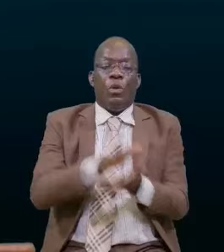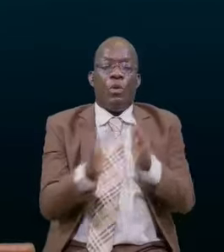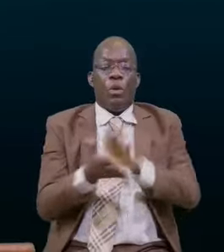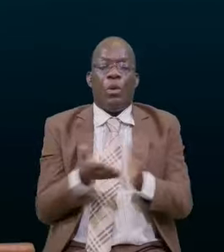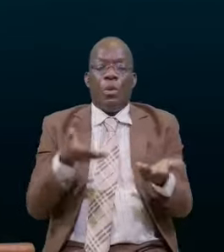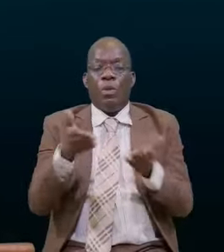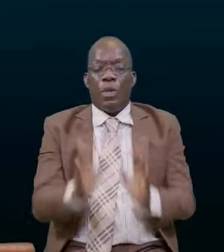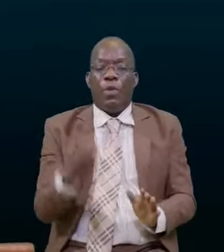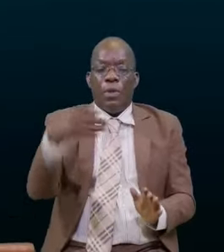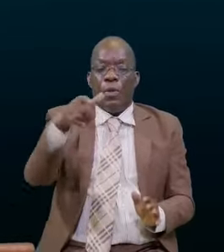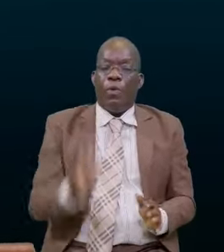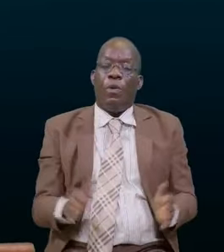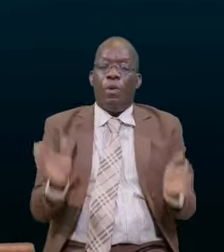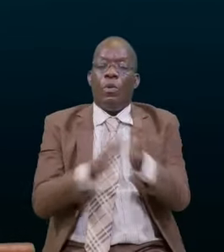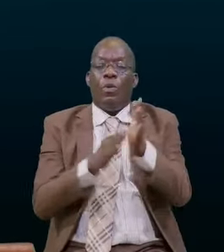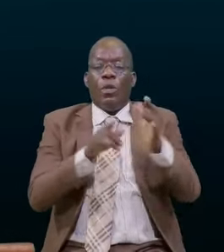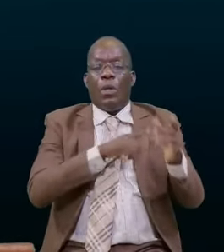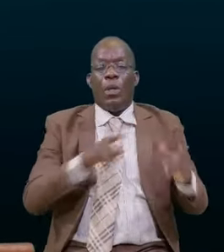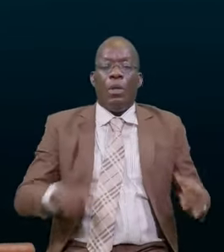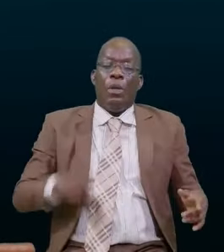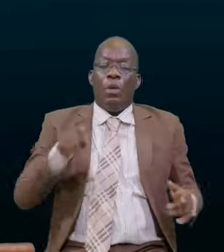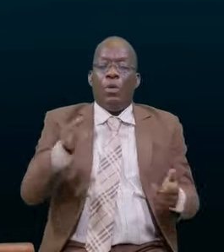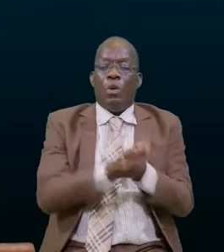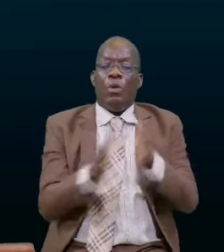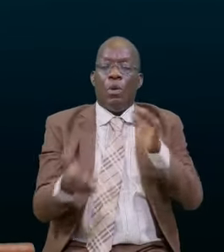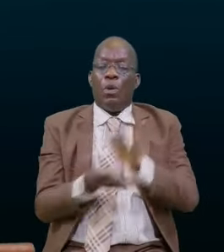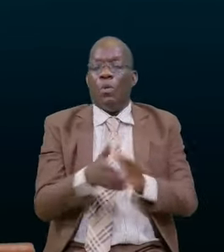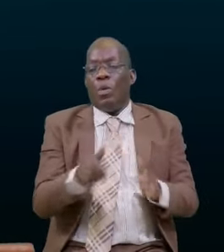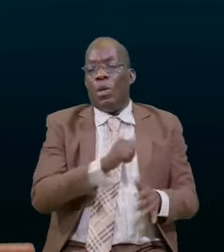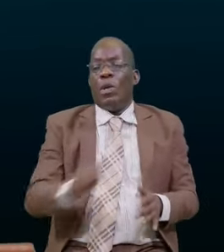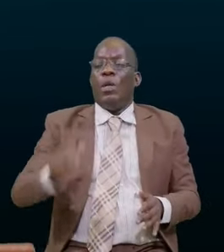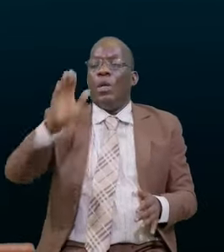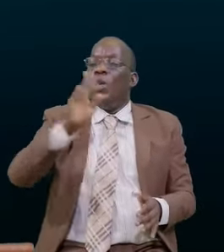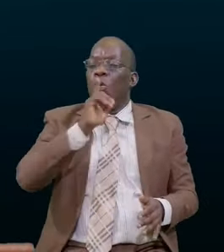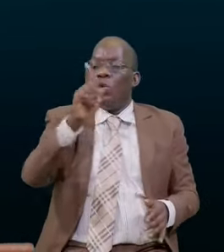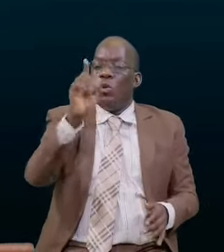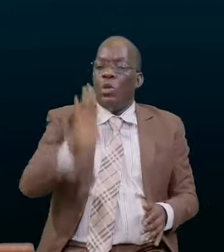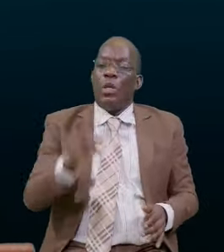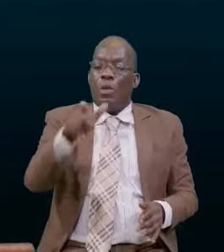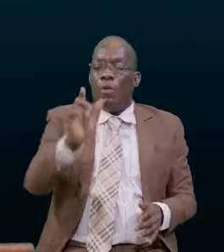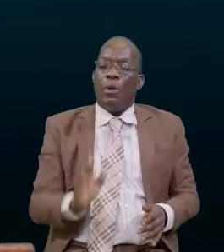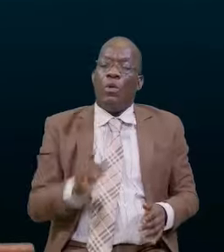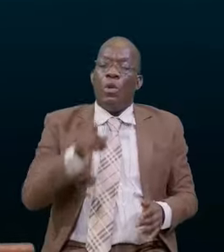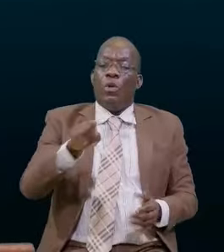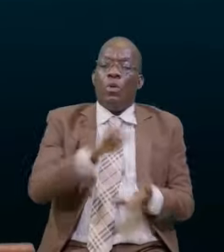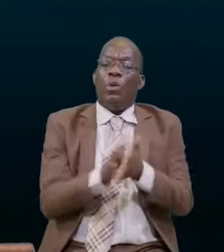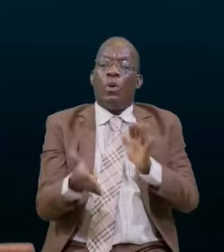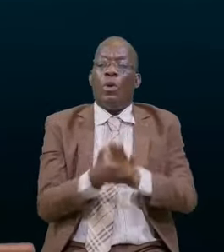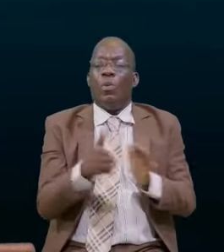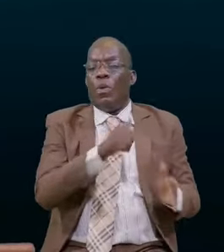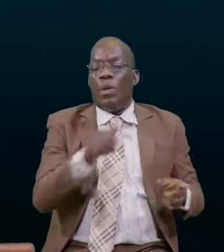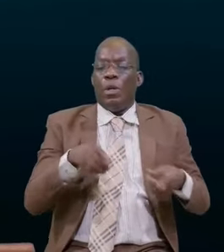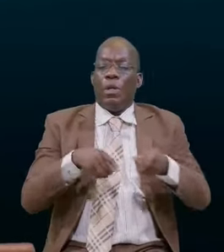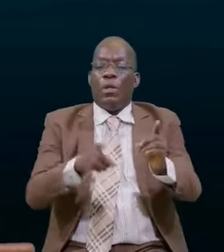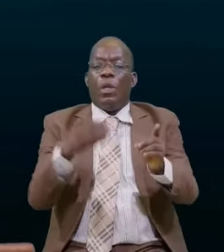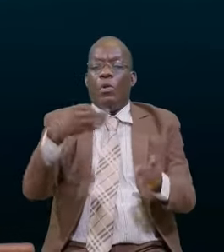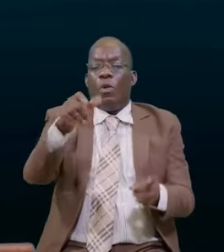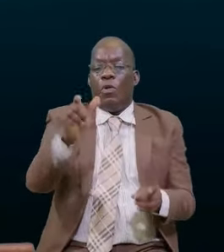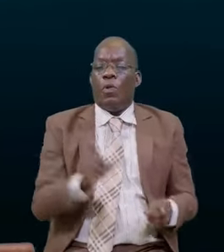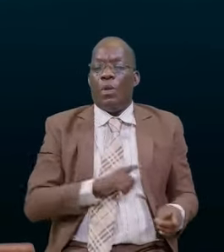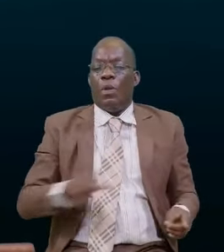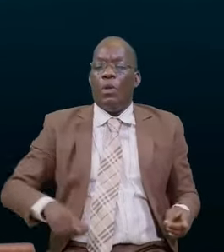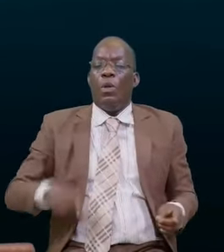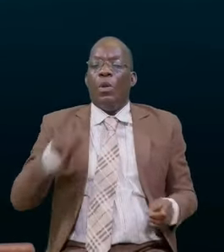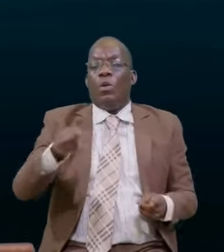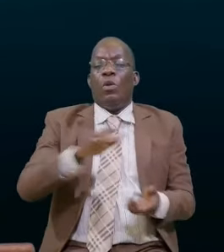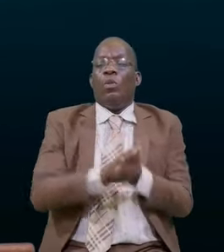a servant to God you become a real child of God become a disciple of the Lord become an ambassador for the almighty God and